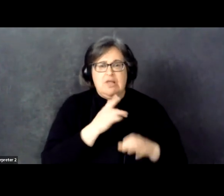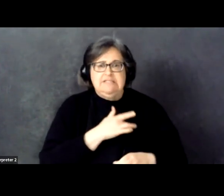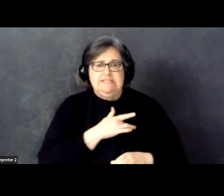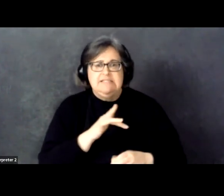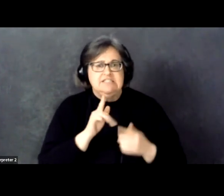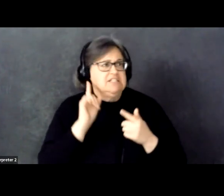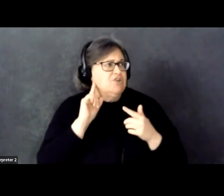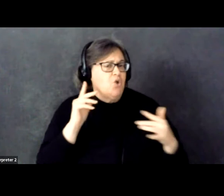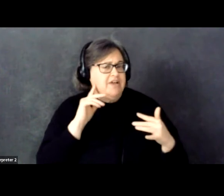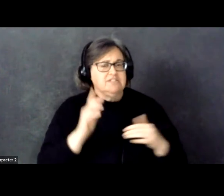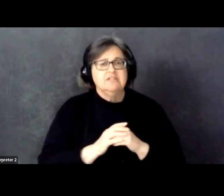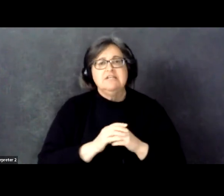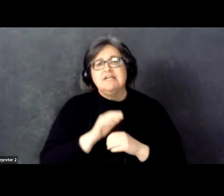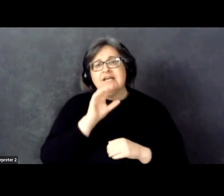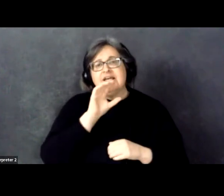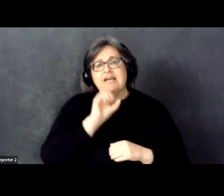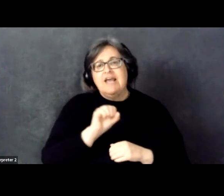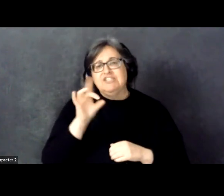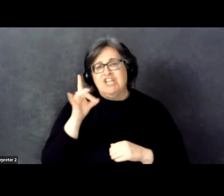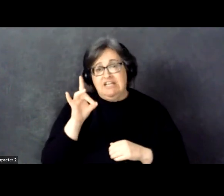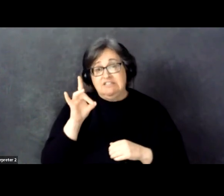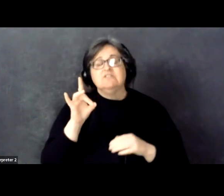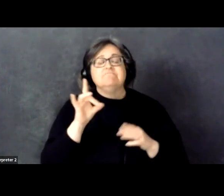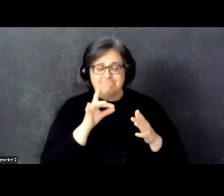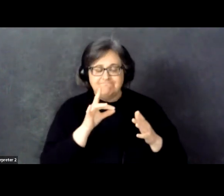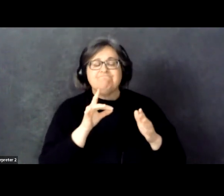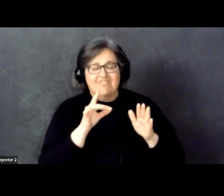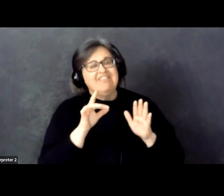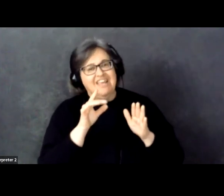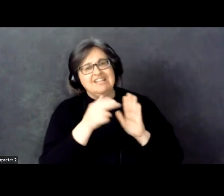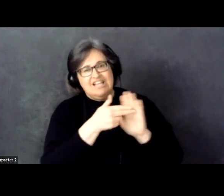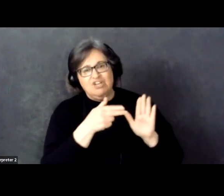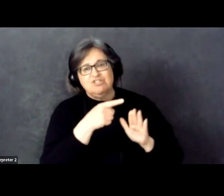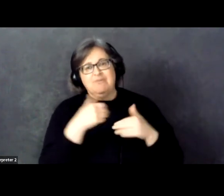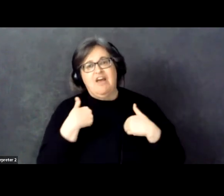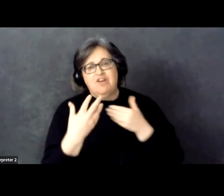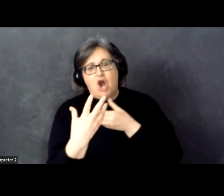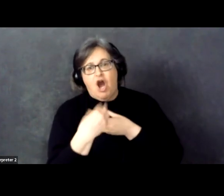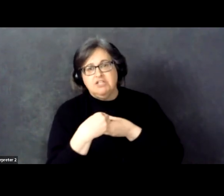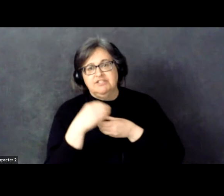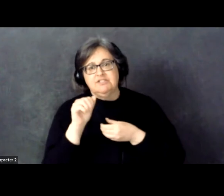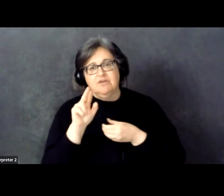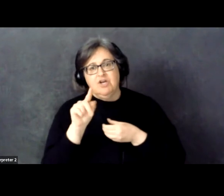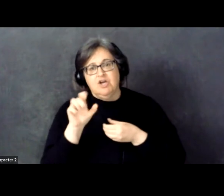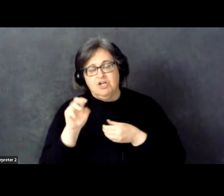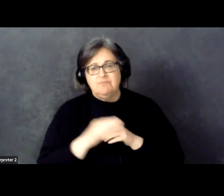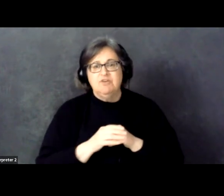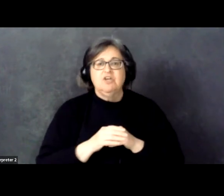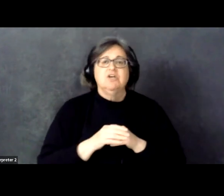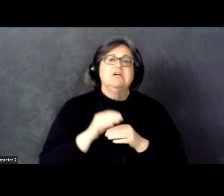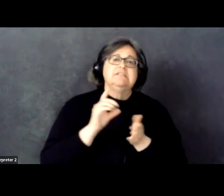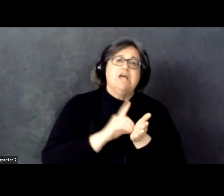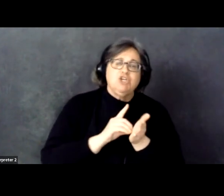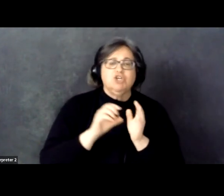to noise. Around the age of 8, he was diagnosed with having autism. We were told by his doctors, social